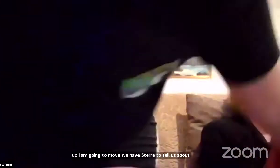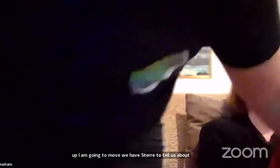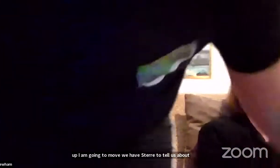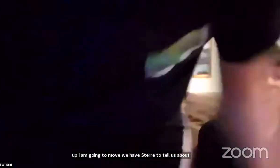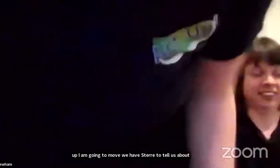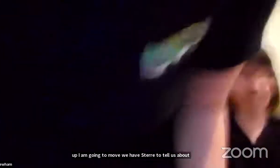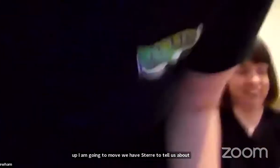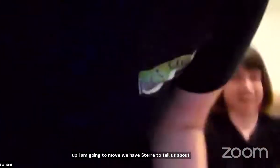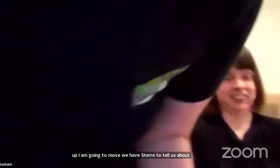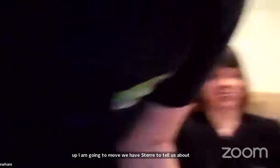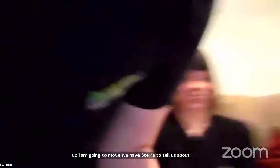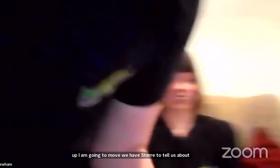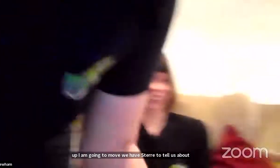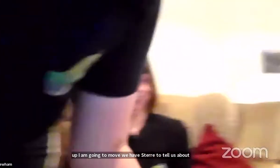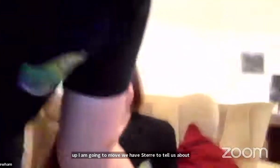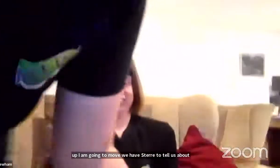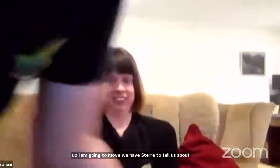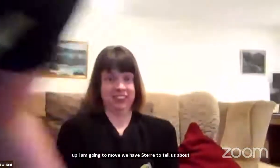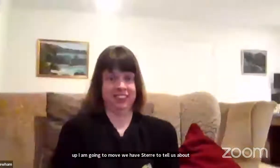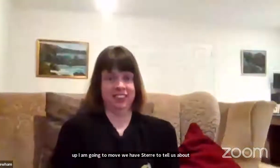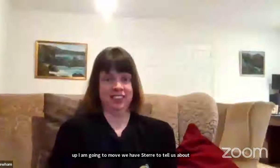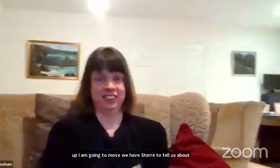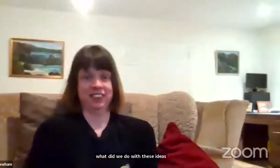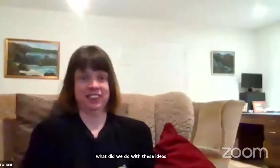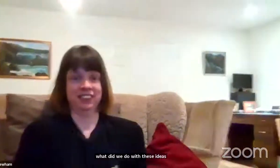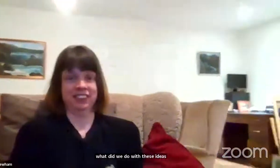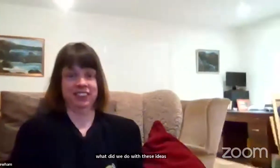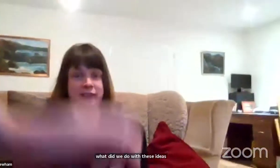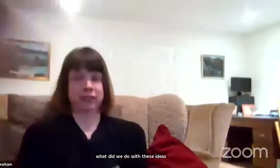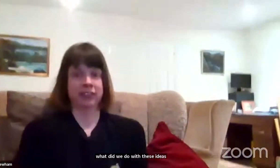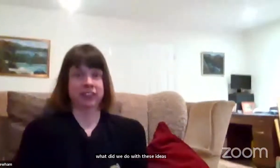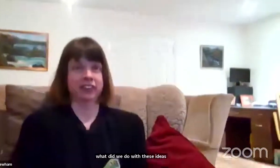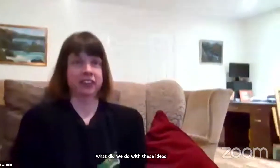ideas. So